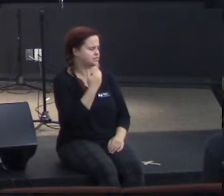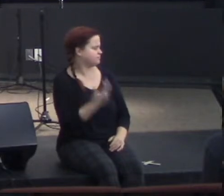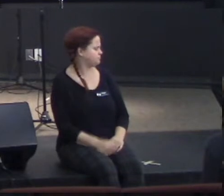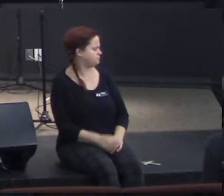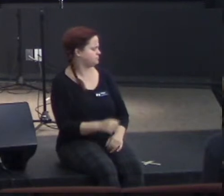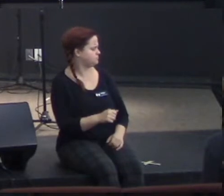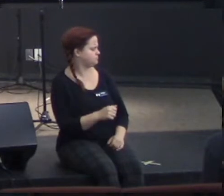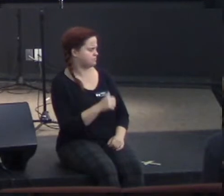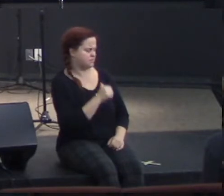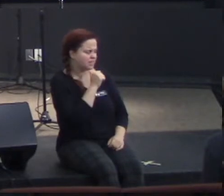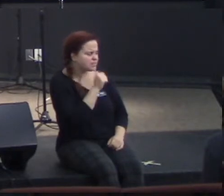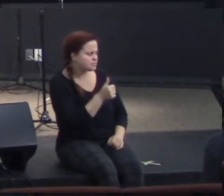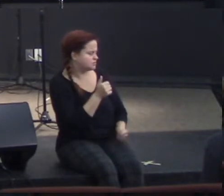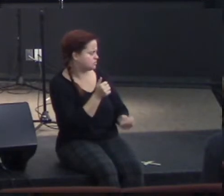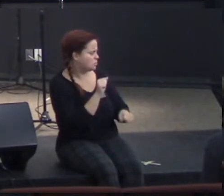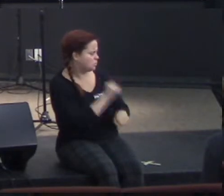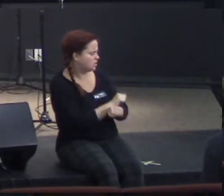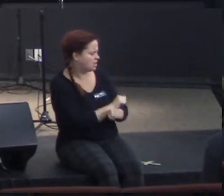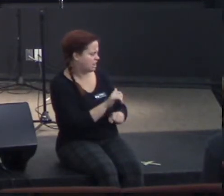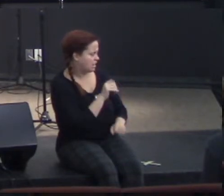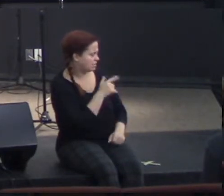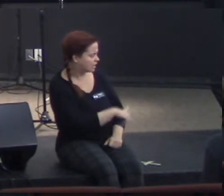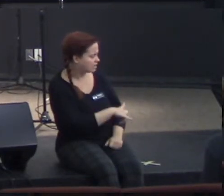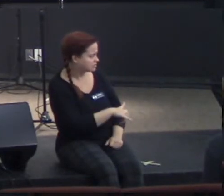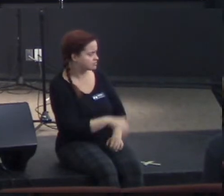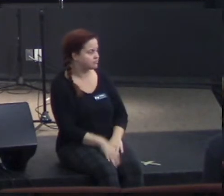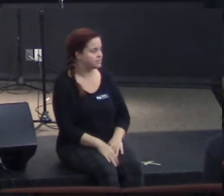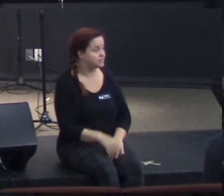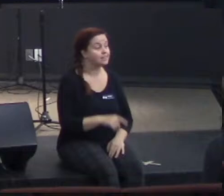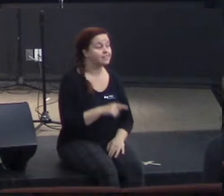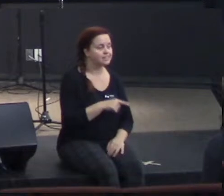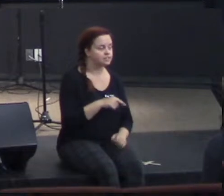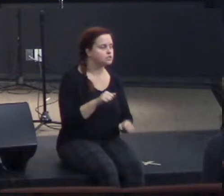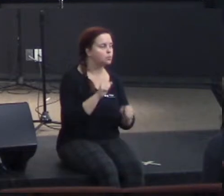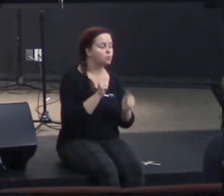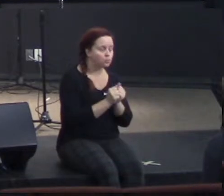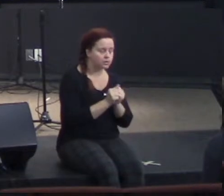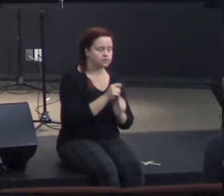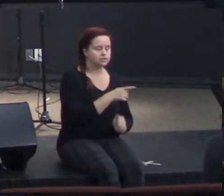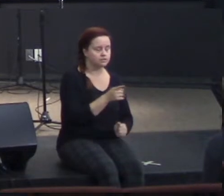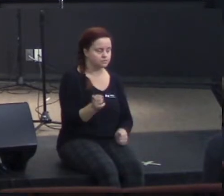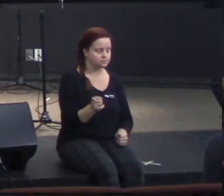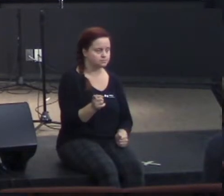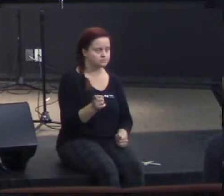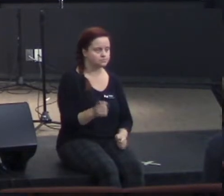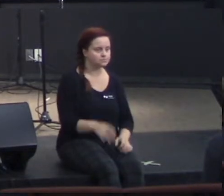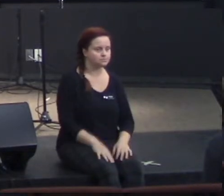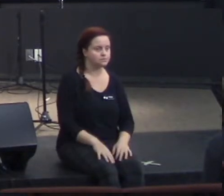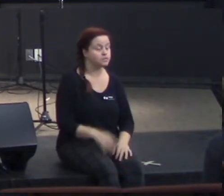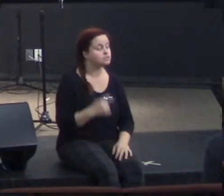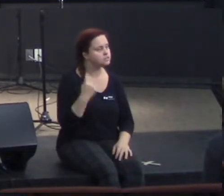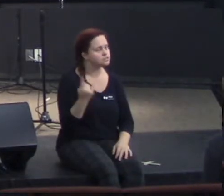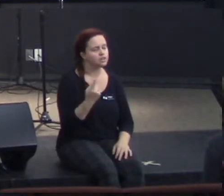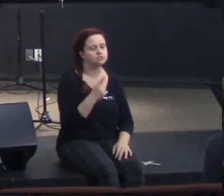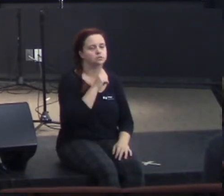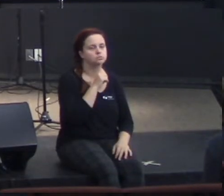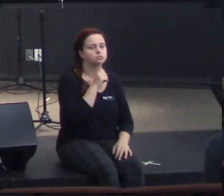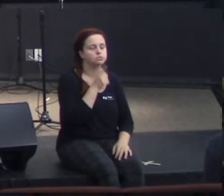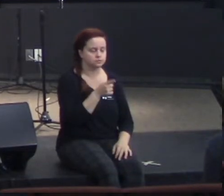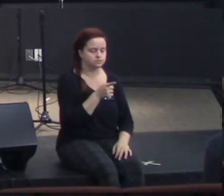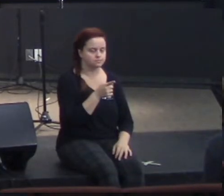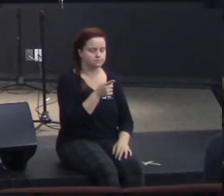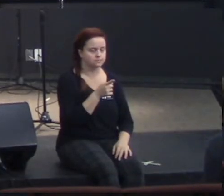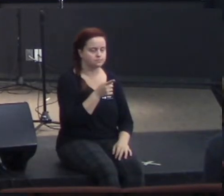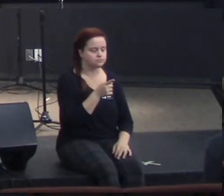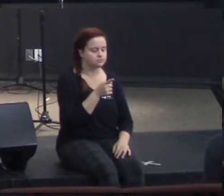His mind. He's with you. But there's also this truth, because